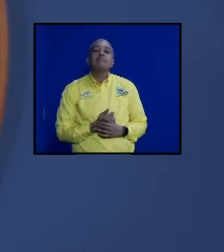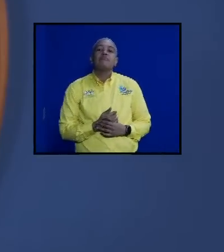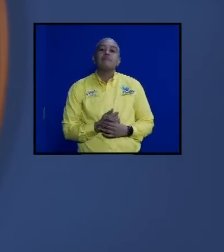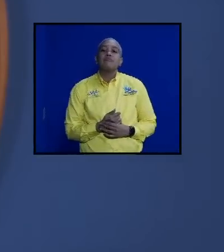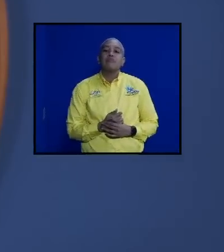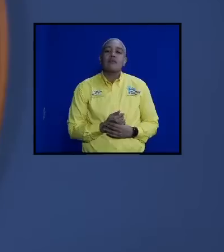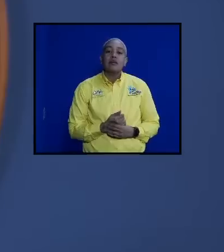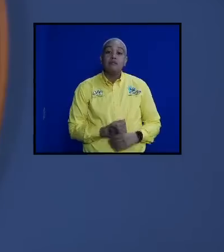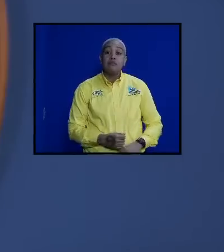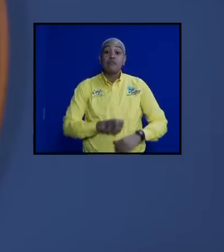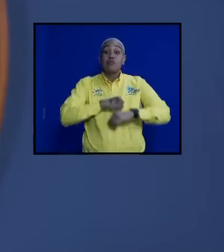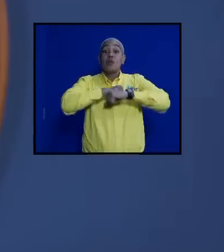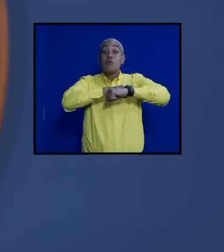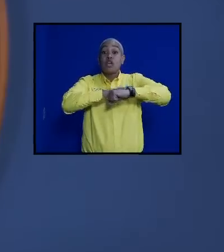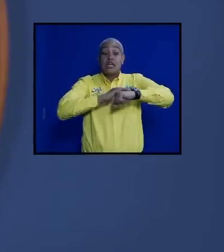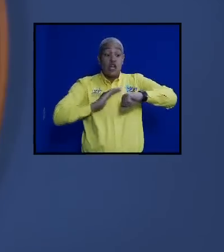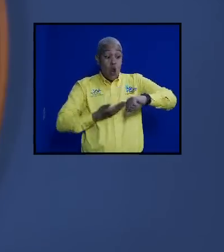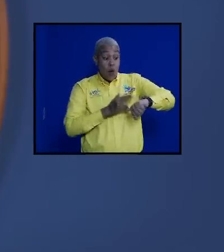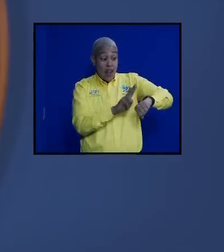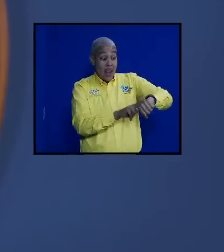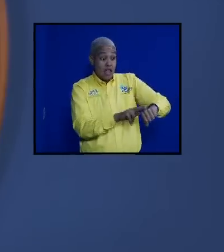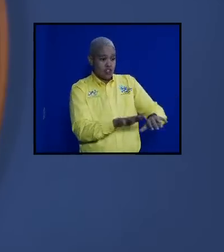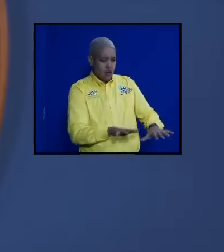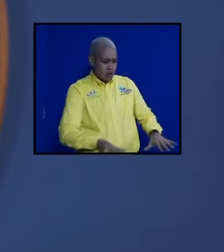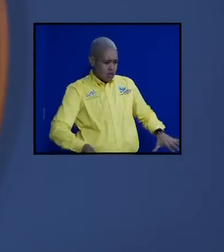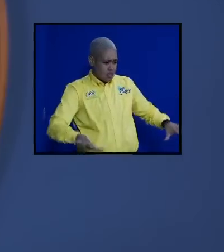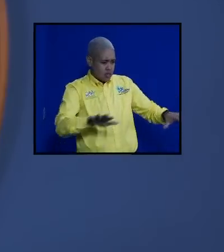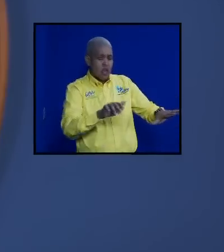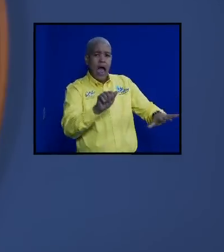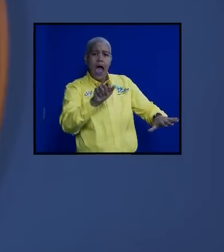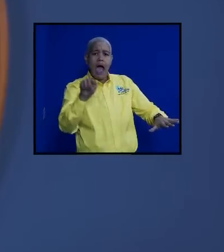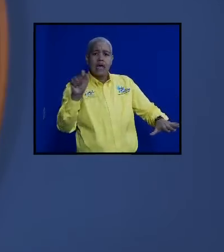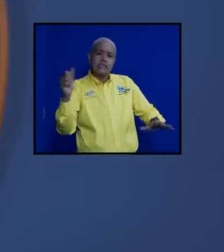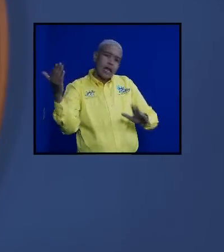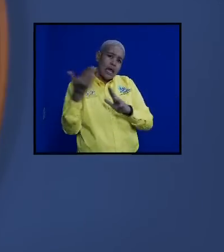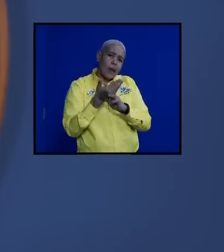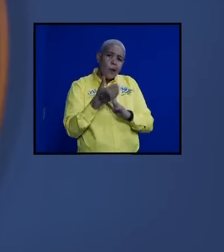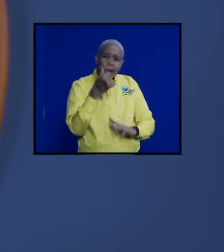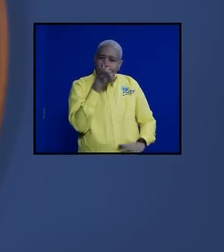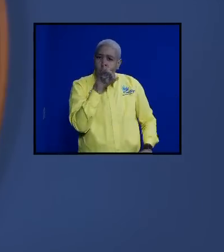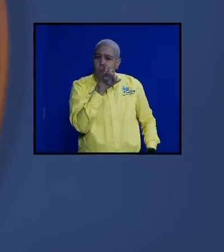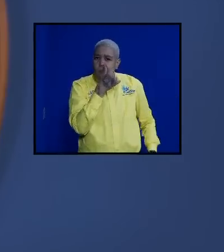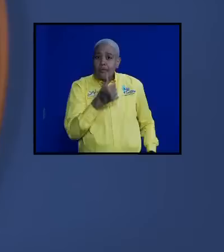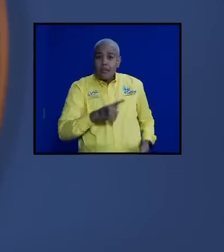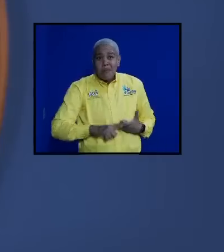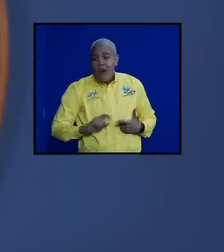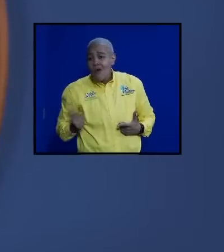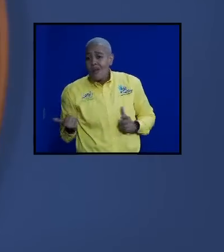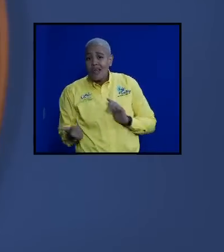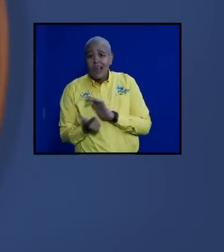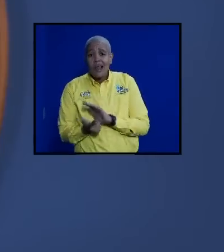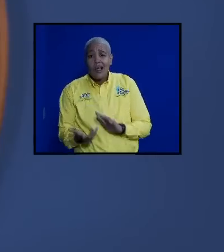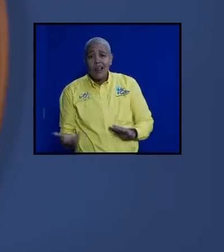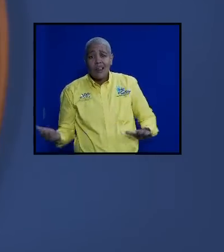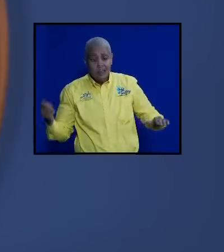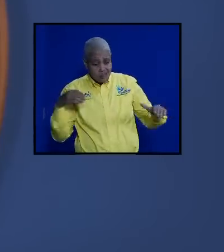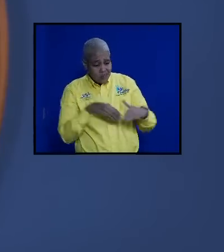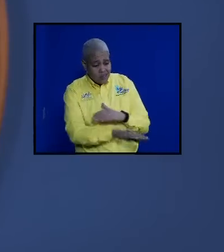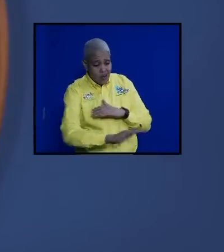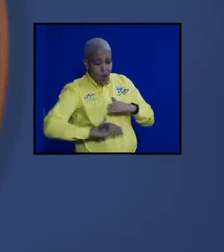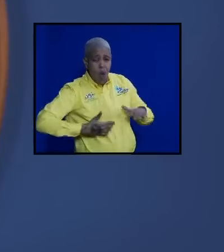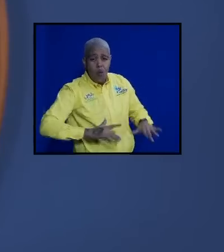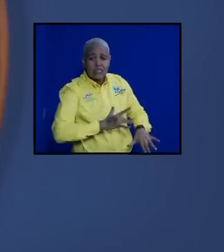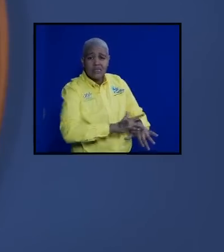Protecting our natural assets, interdicting cocaine and other contraband coming into our